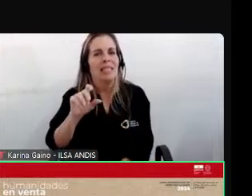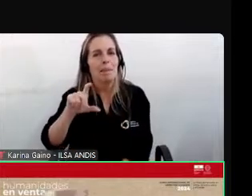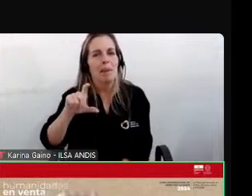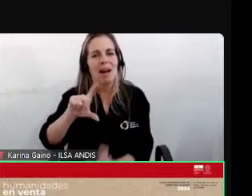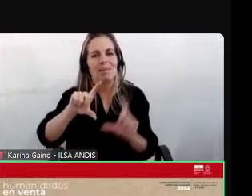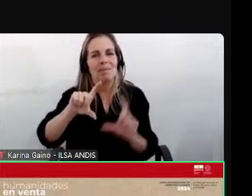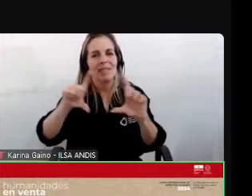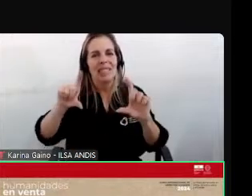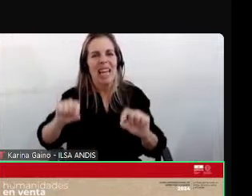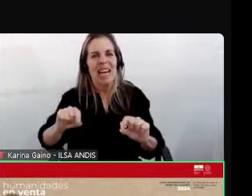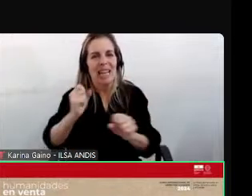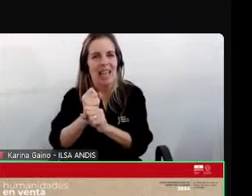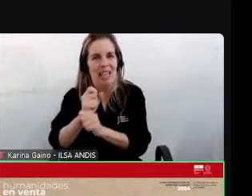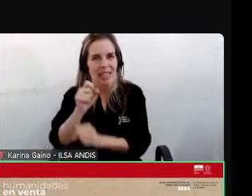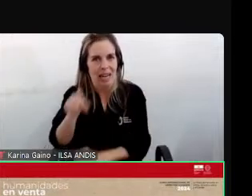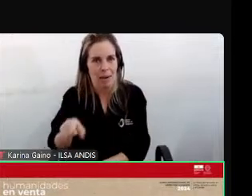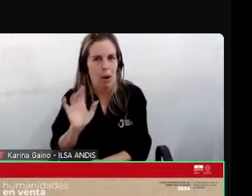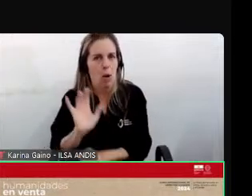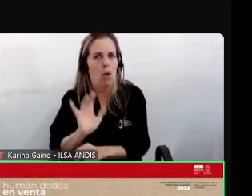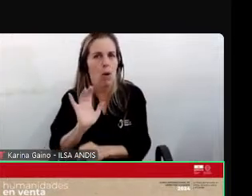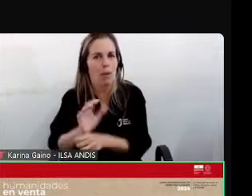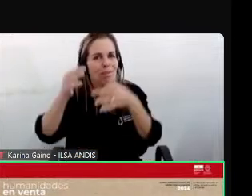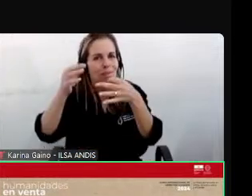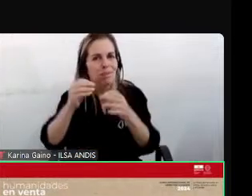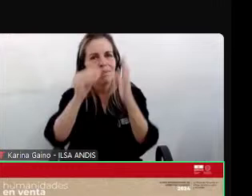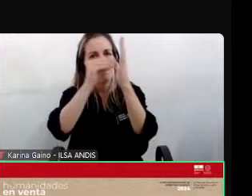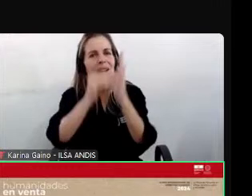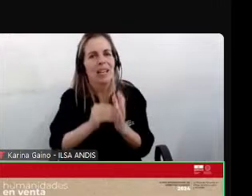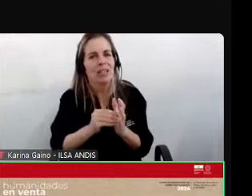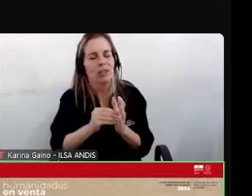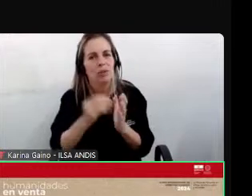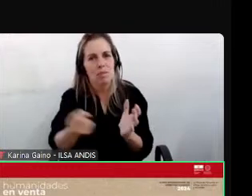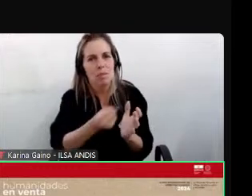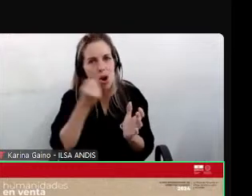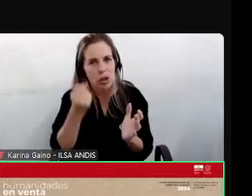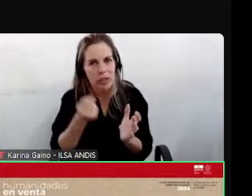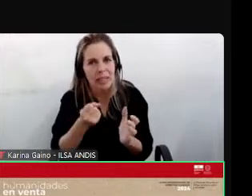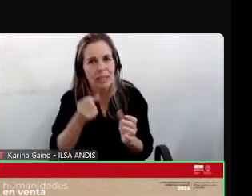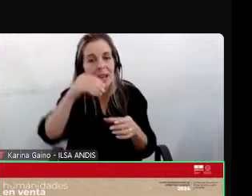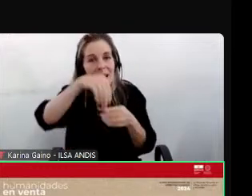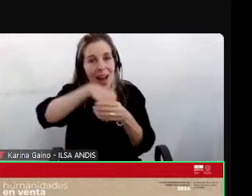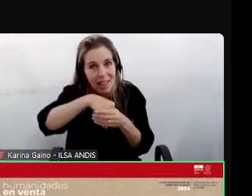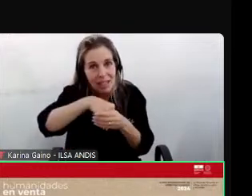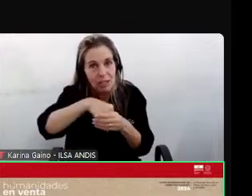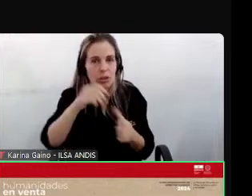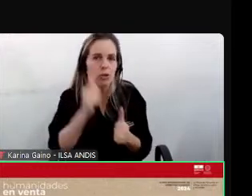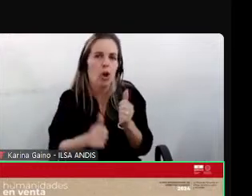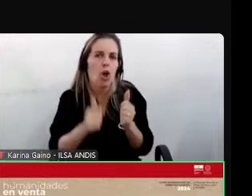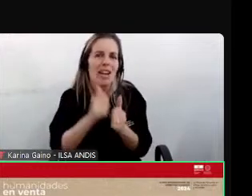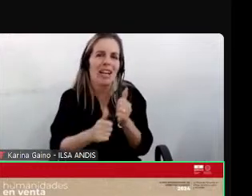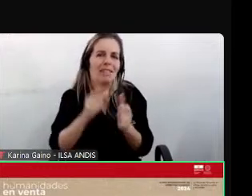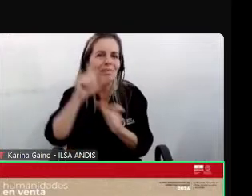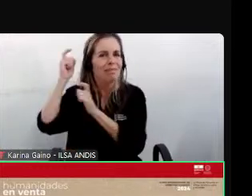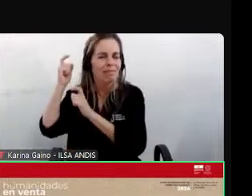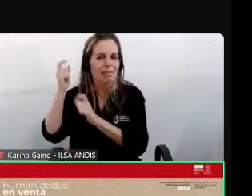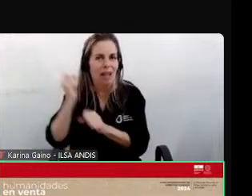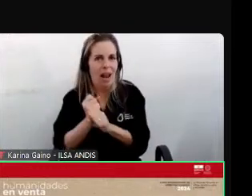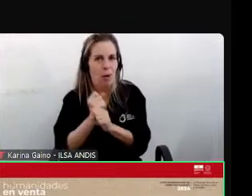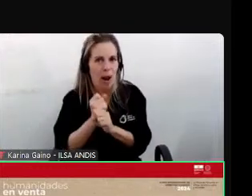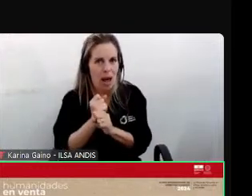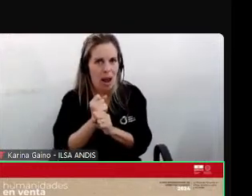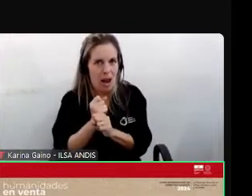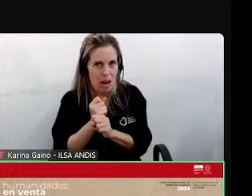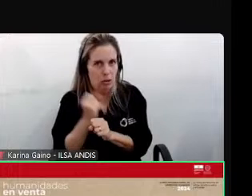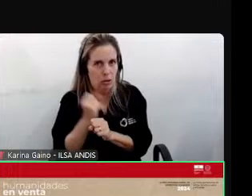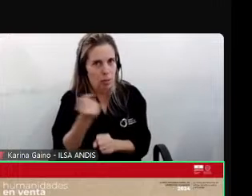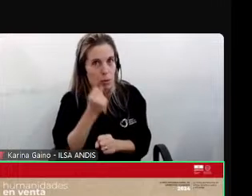it's sort of a formal resume that details all of workers' work experience and is also important for accessing Social Security benefits. So we see that document as being